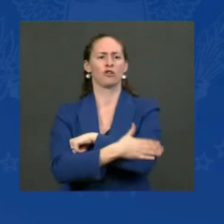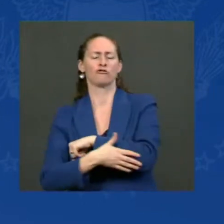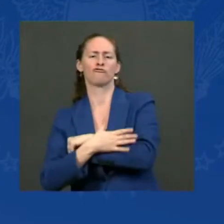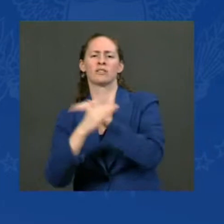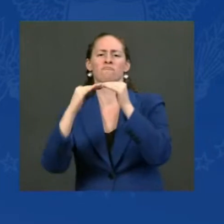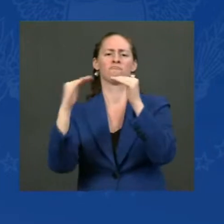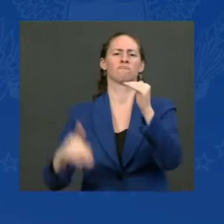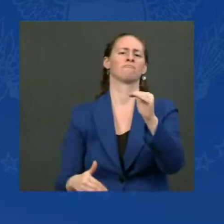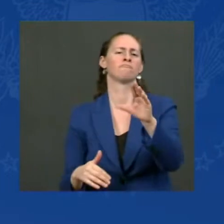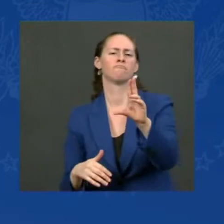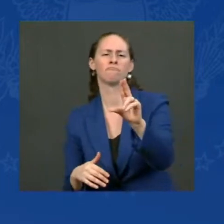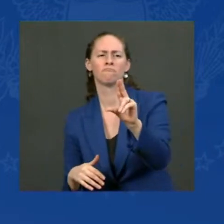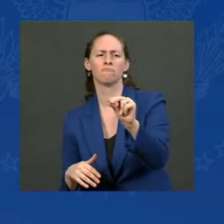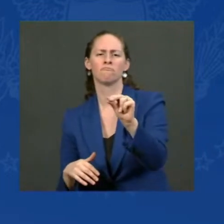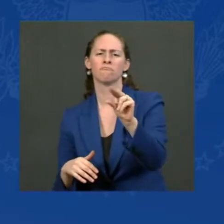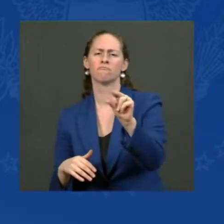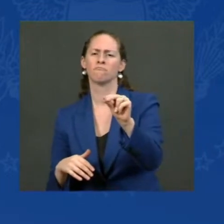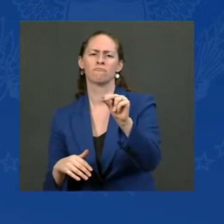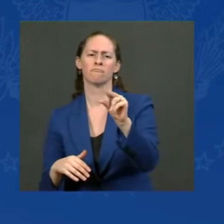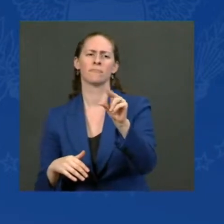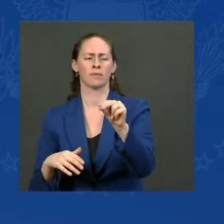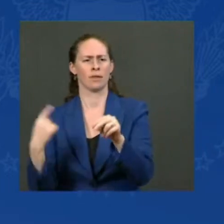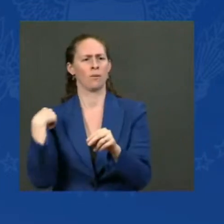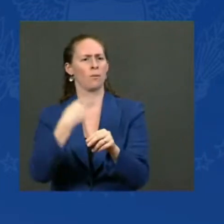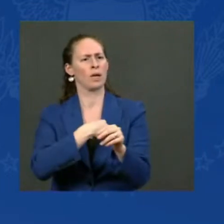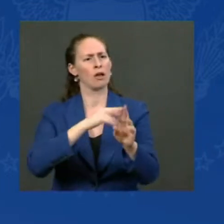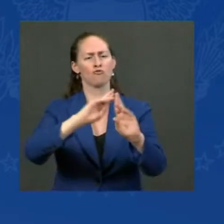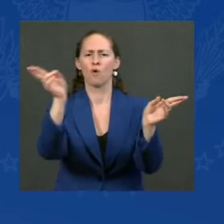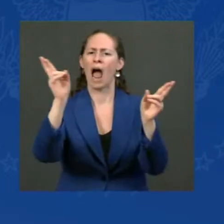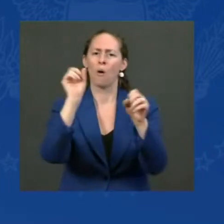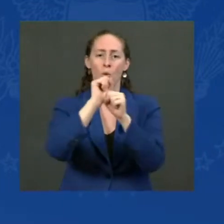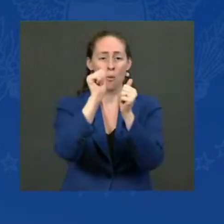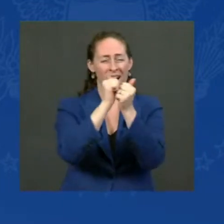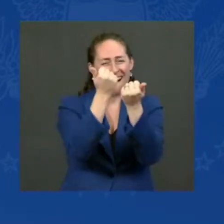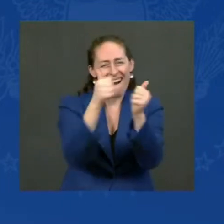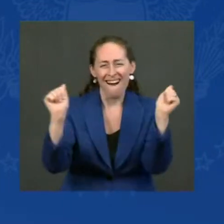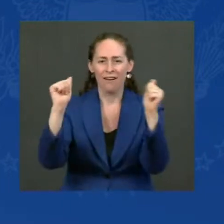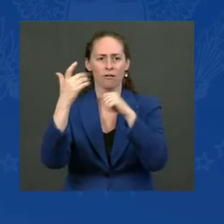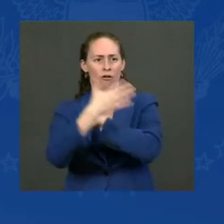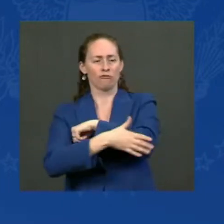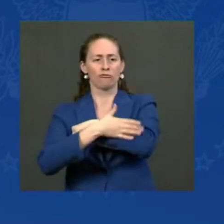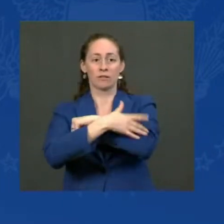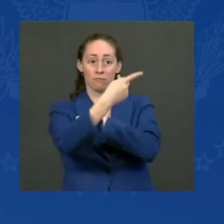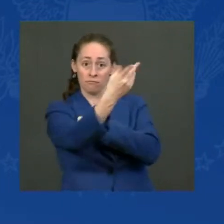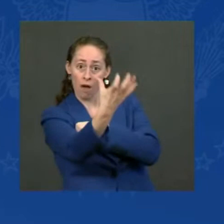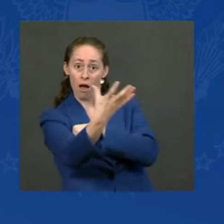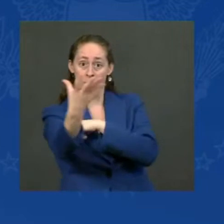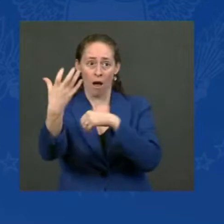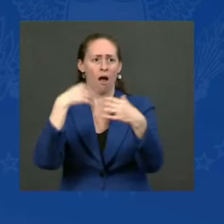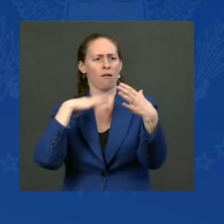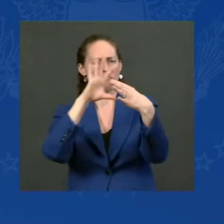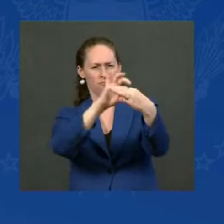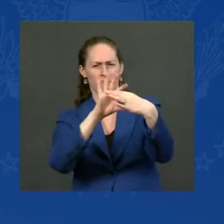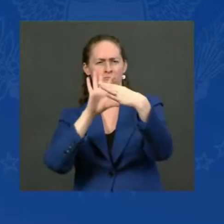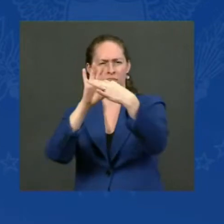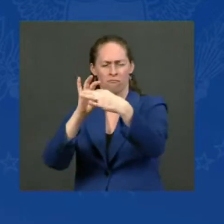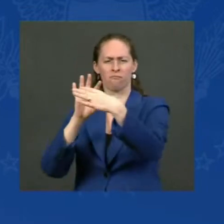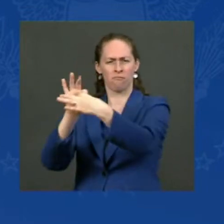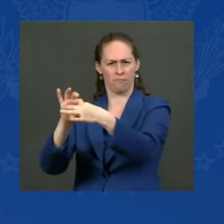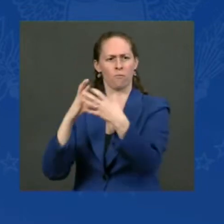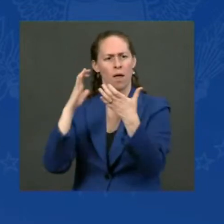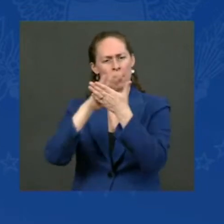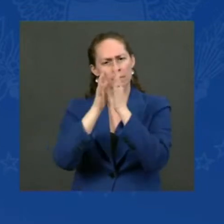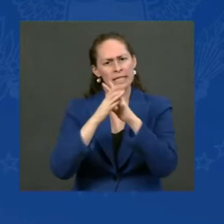United States is ready to work with any nation that steps up and pursues peaceful resolution to shared